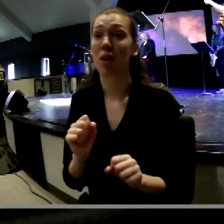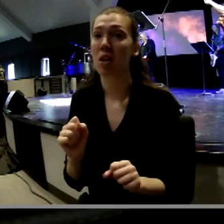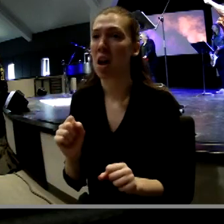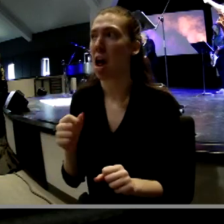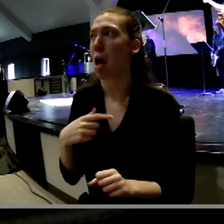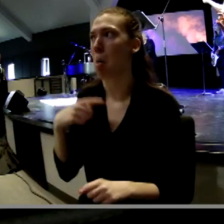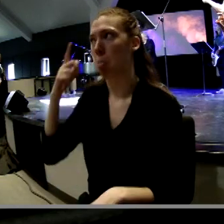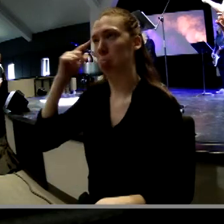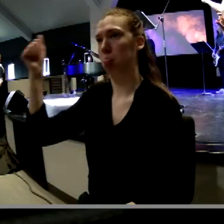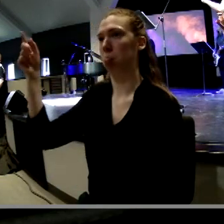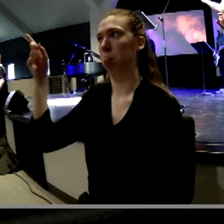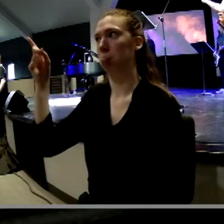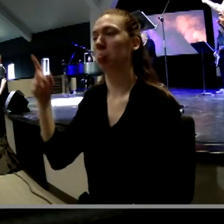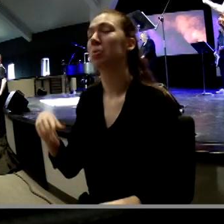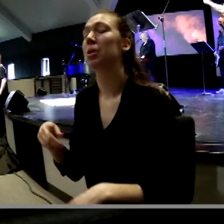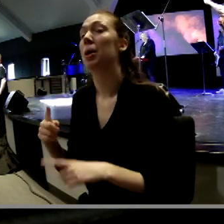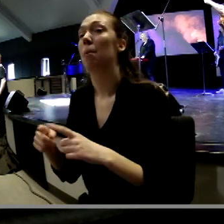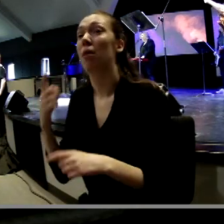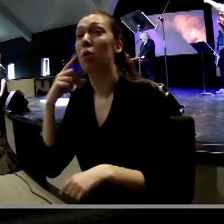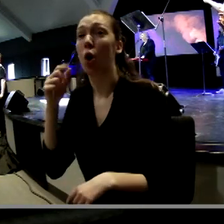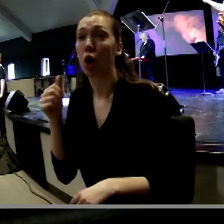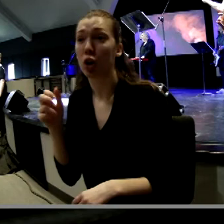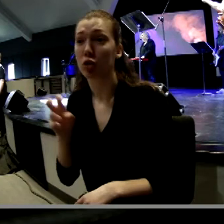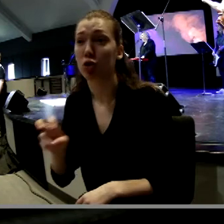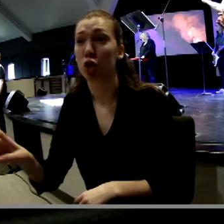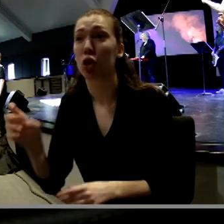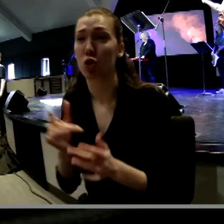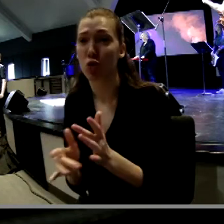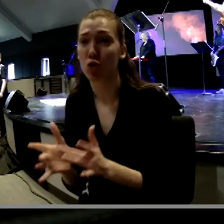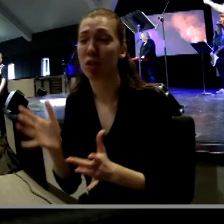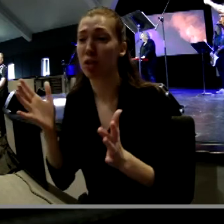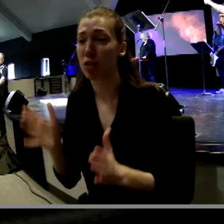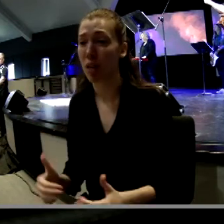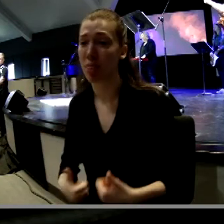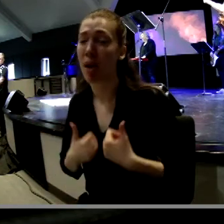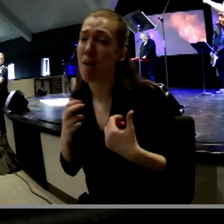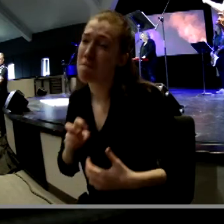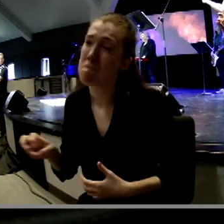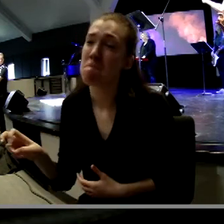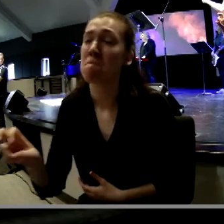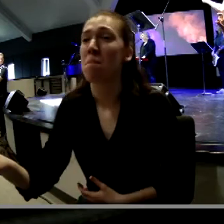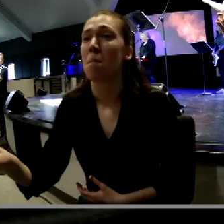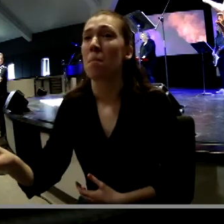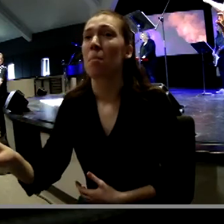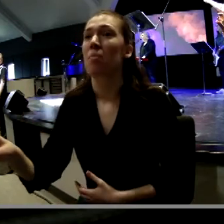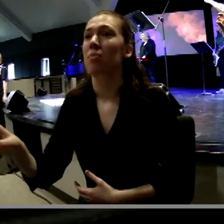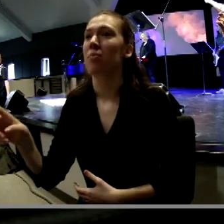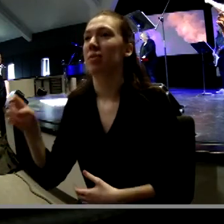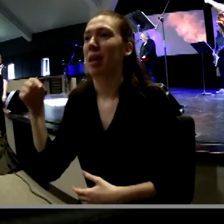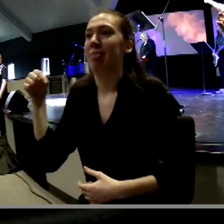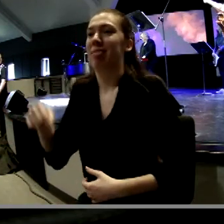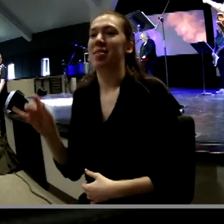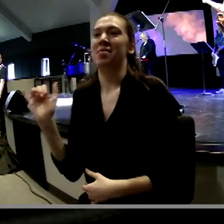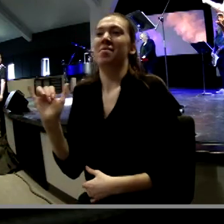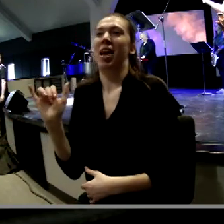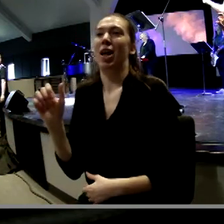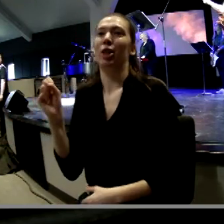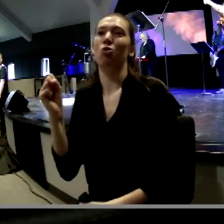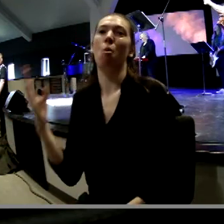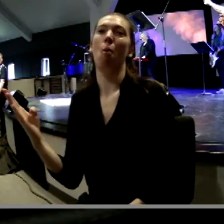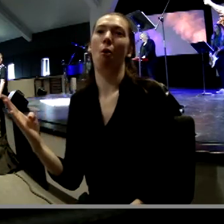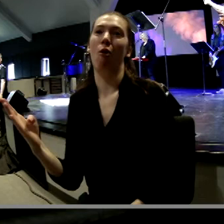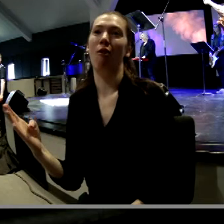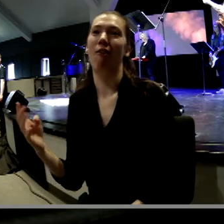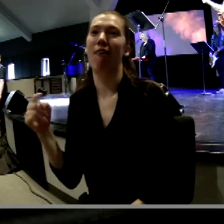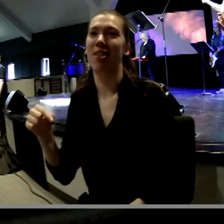God. But for your journey as a Christ follower, this is the Super Bowl. This is